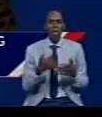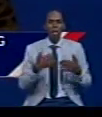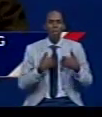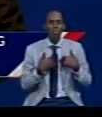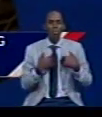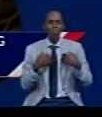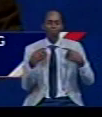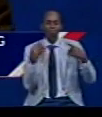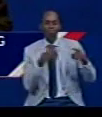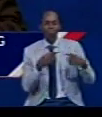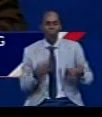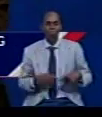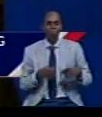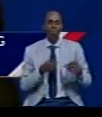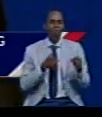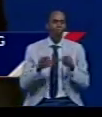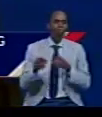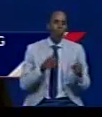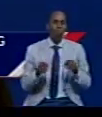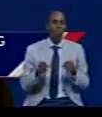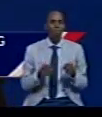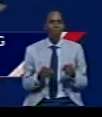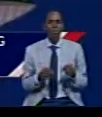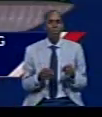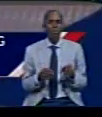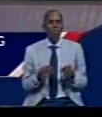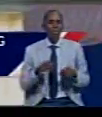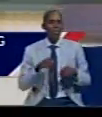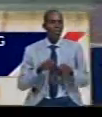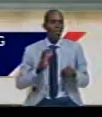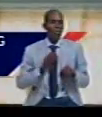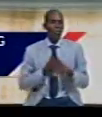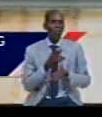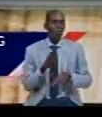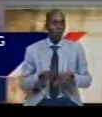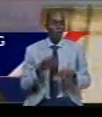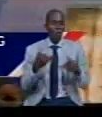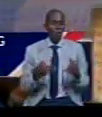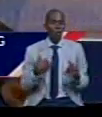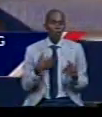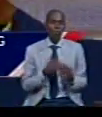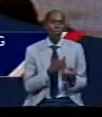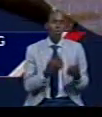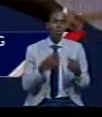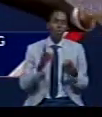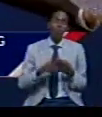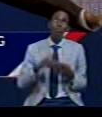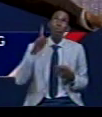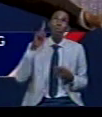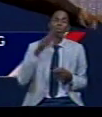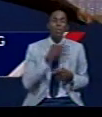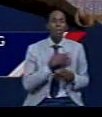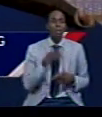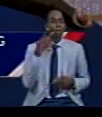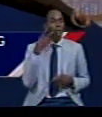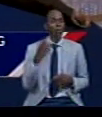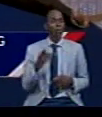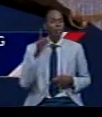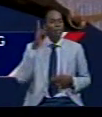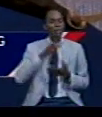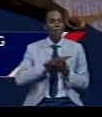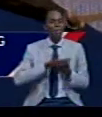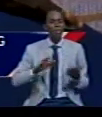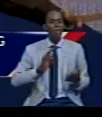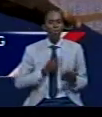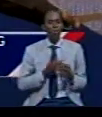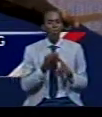of violence in our nature, and then we come to him and he removes, he cleanses us from that